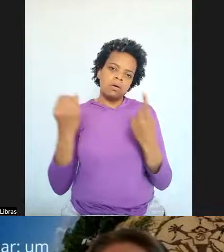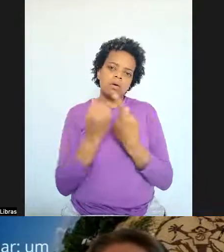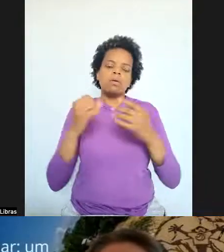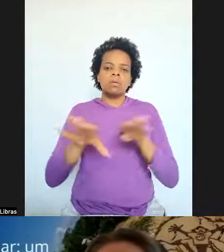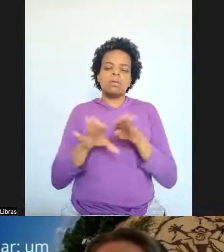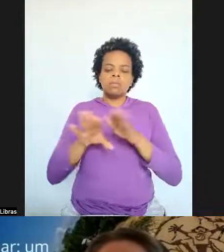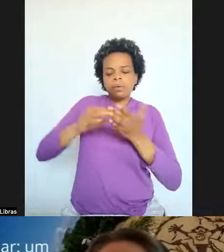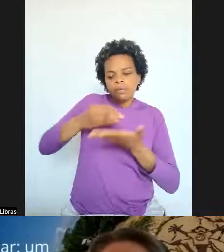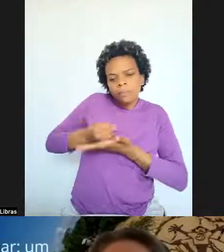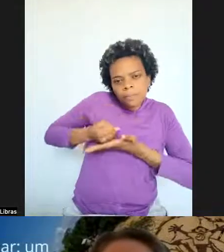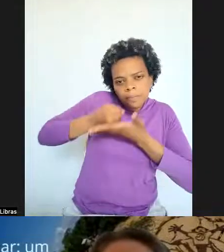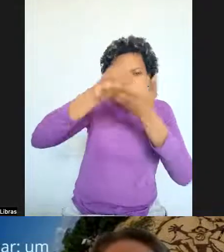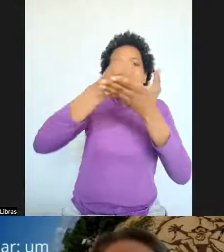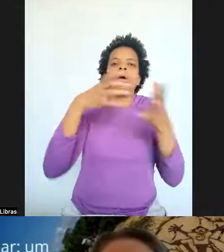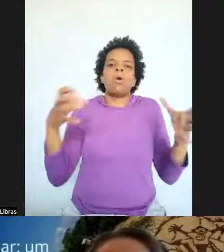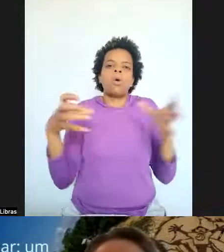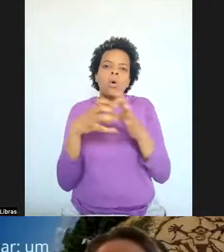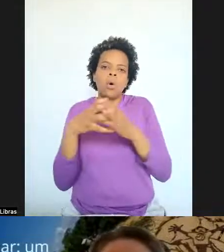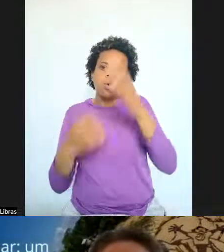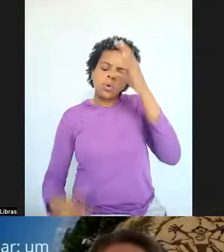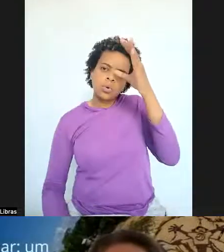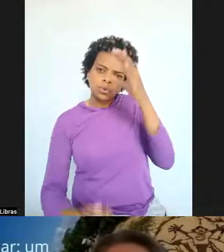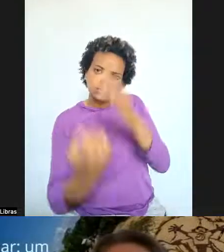the young and adult population,